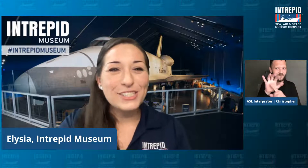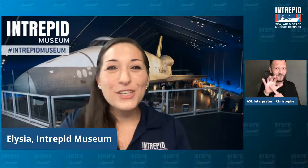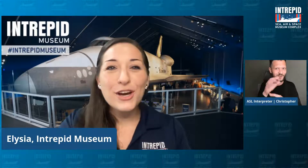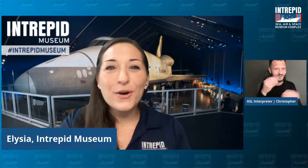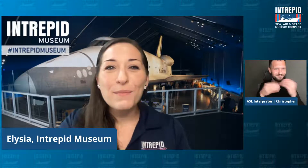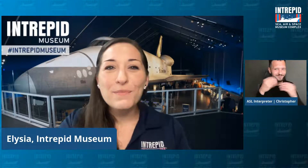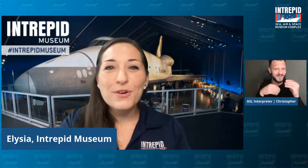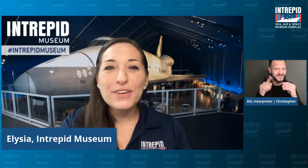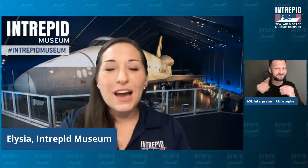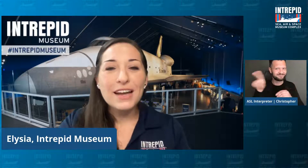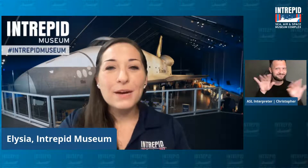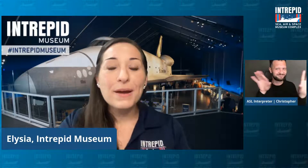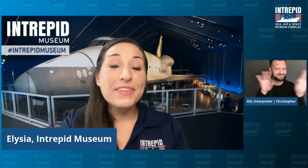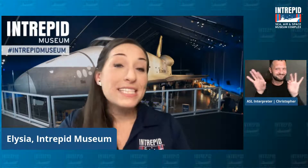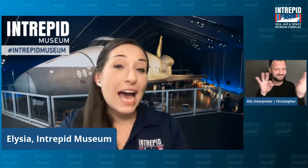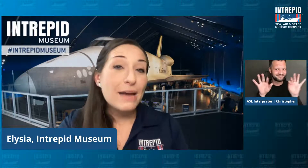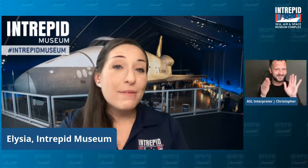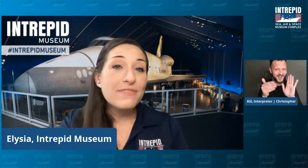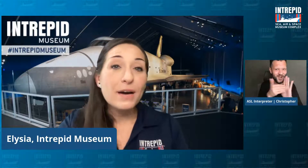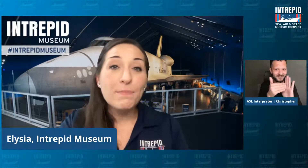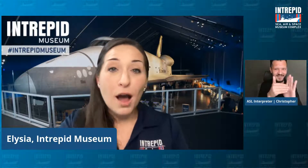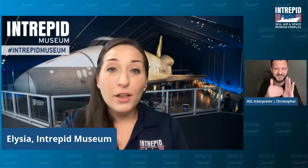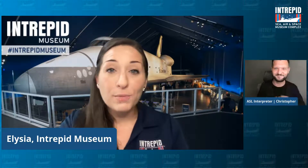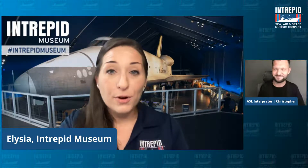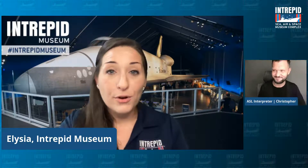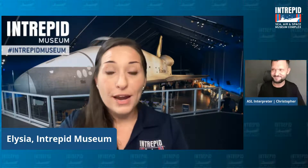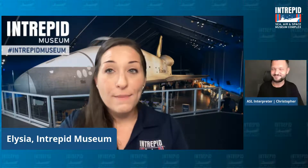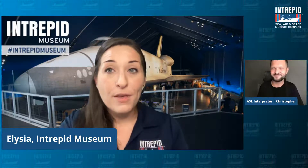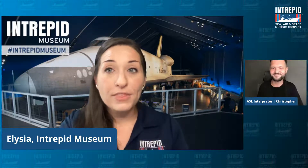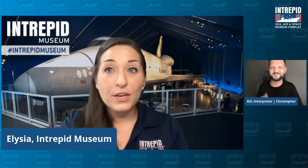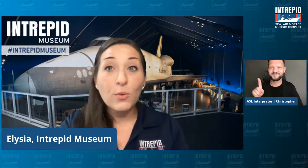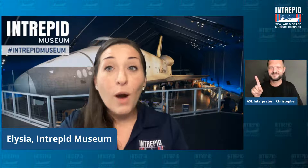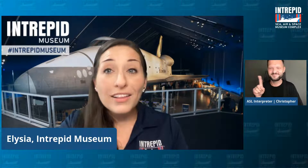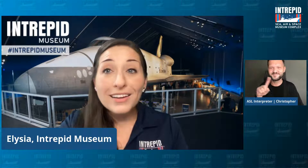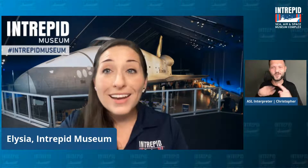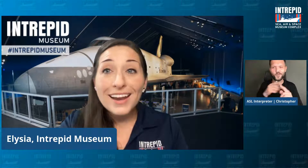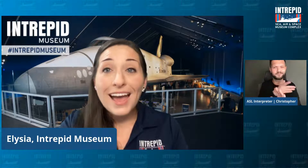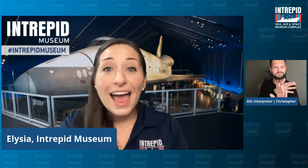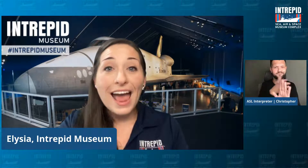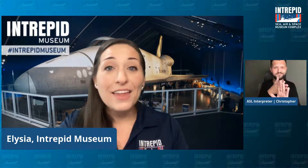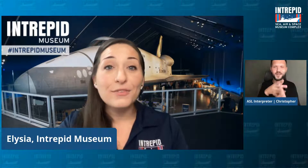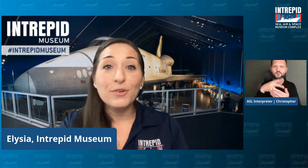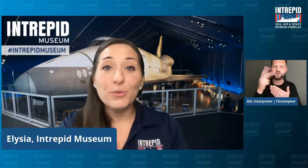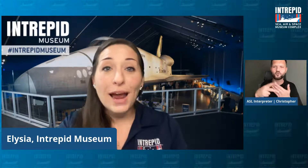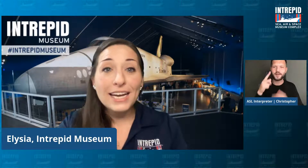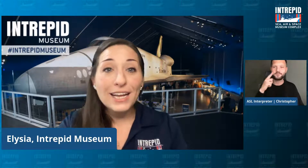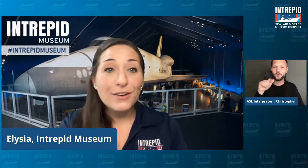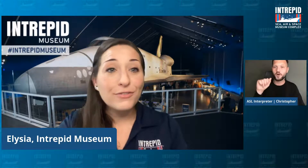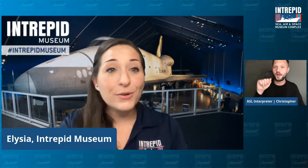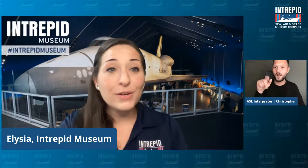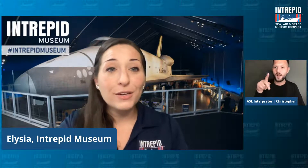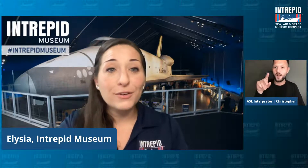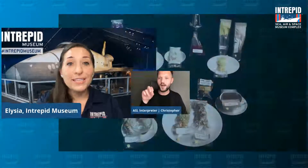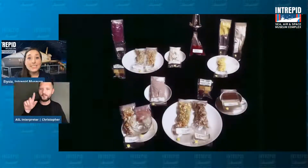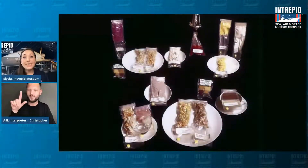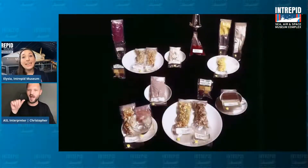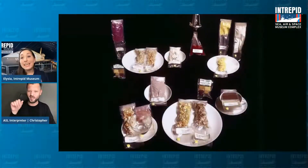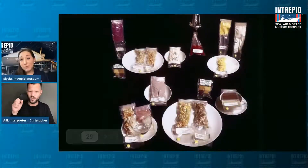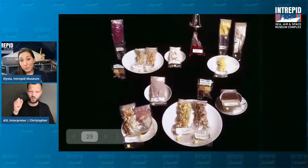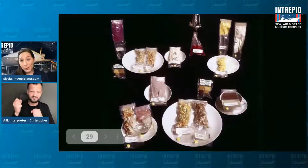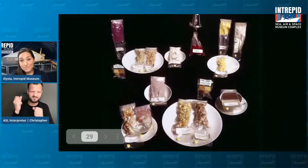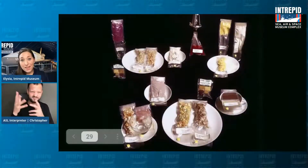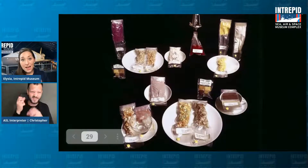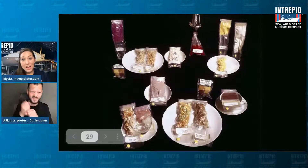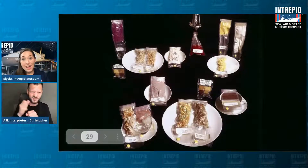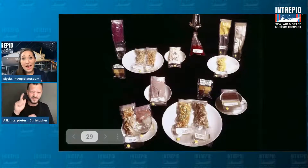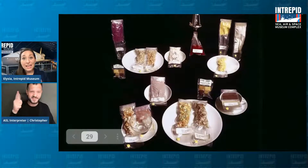All right. So moving on here, by the time of the Apollo program, the quality and the variety of food increased